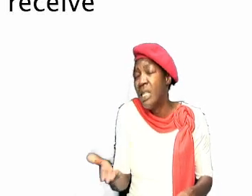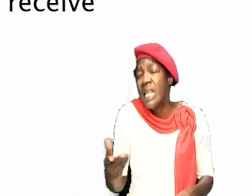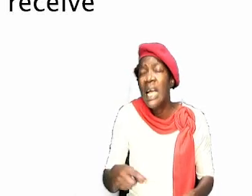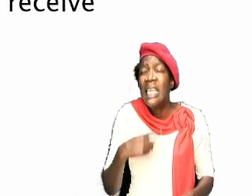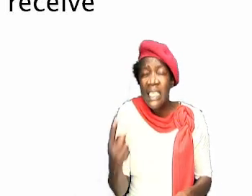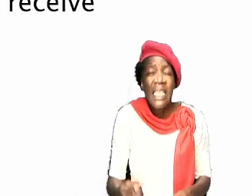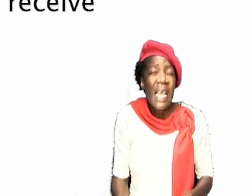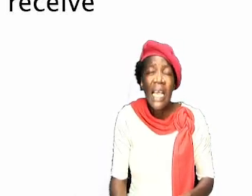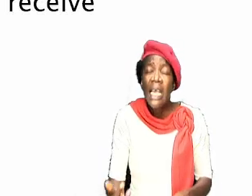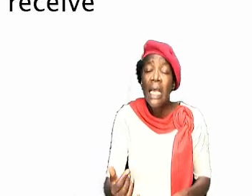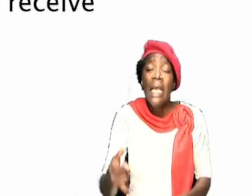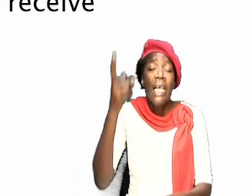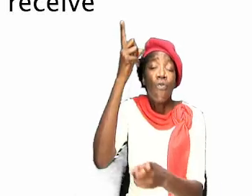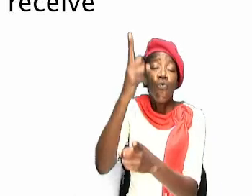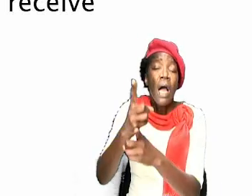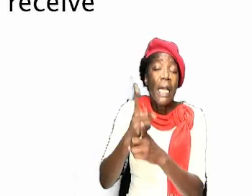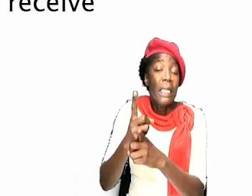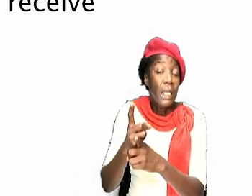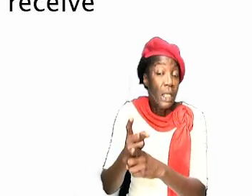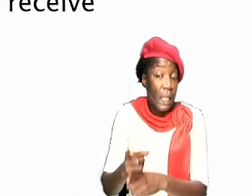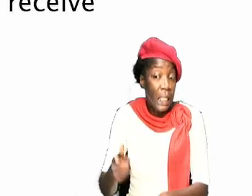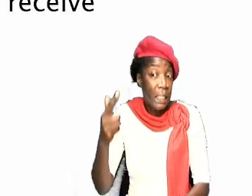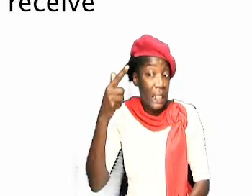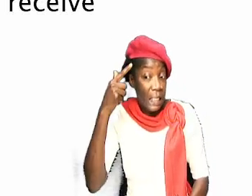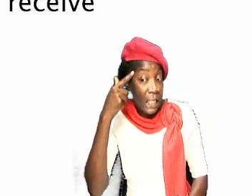you mark such a person.